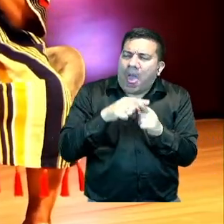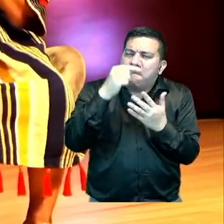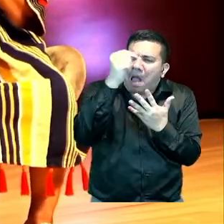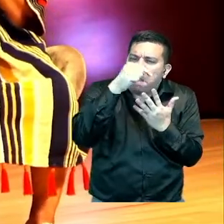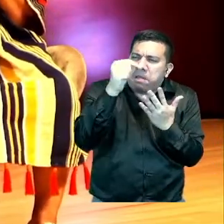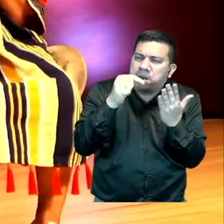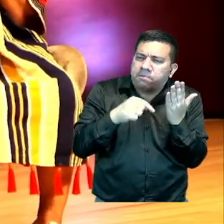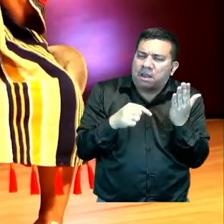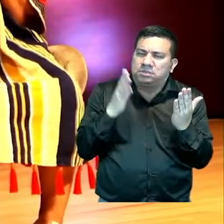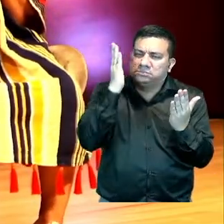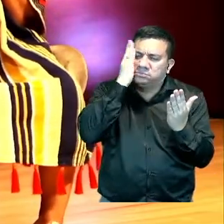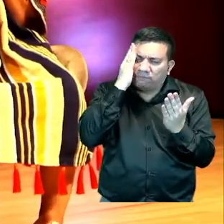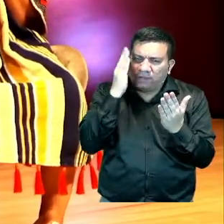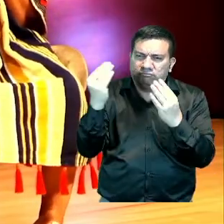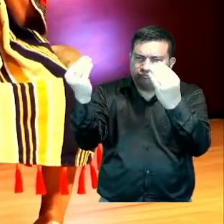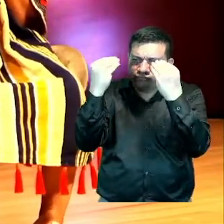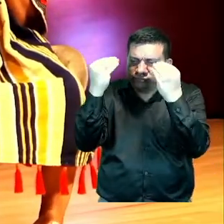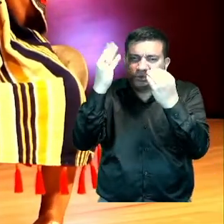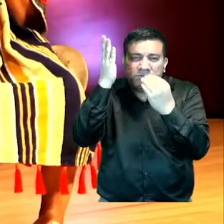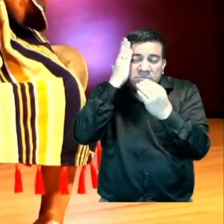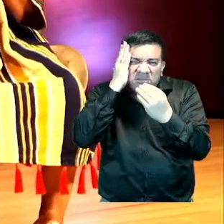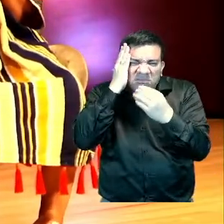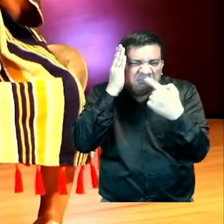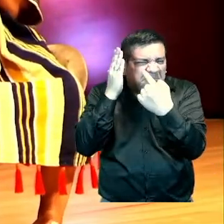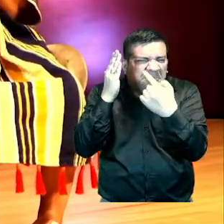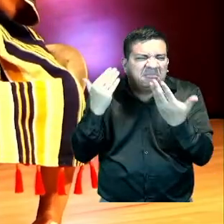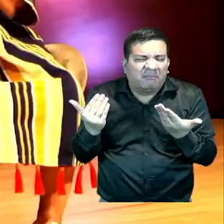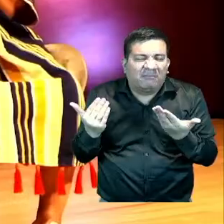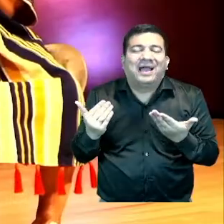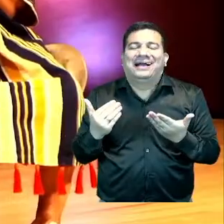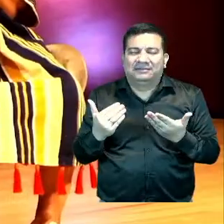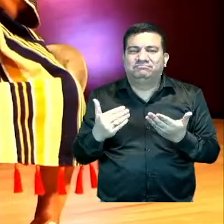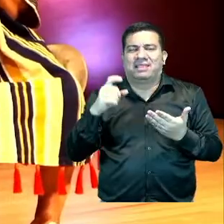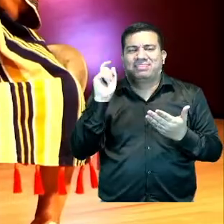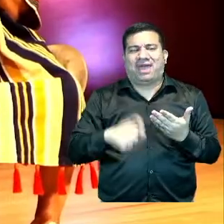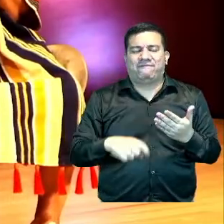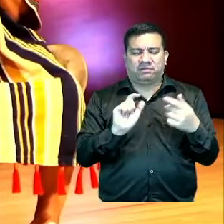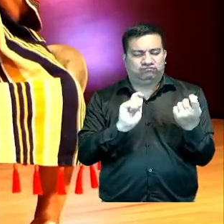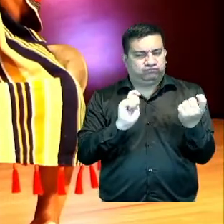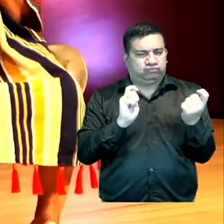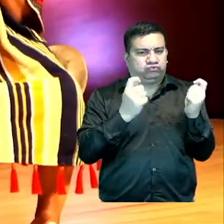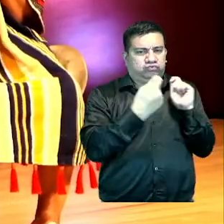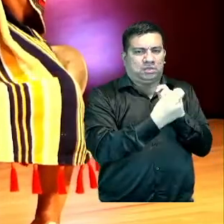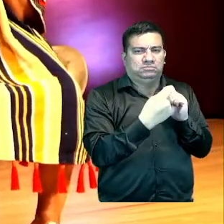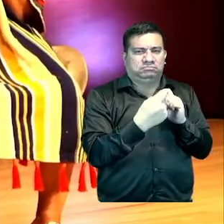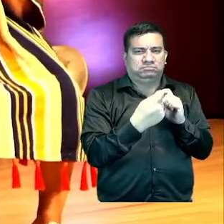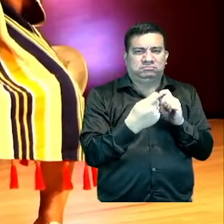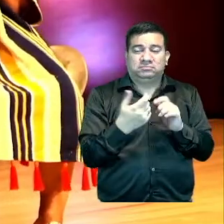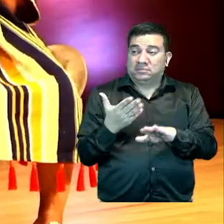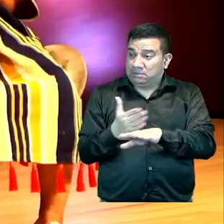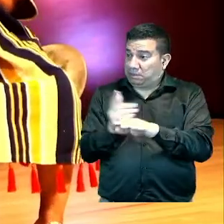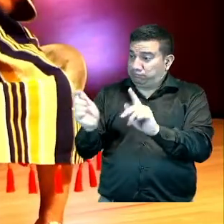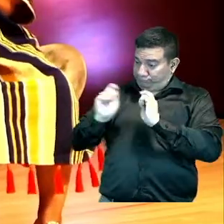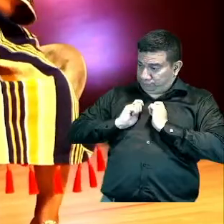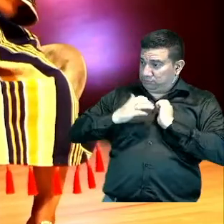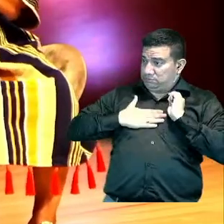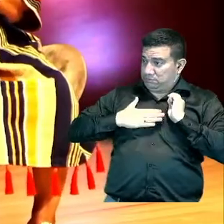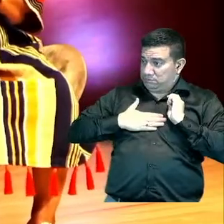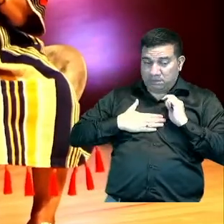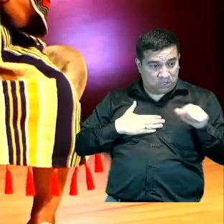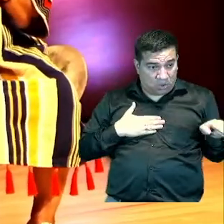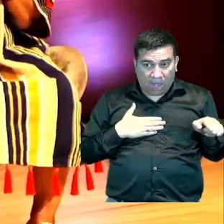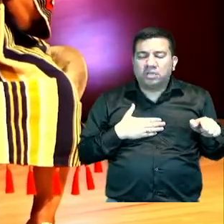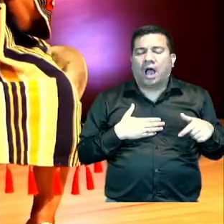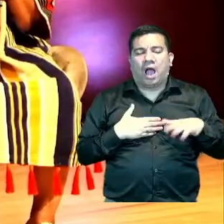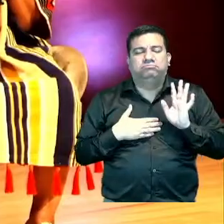live in, better than what we met it or how we met it. My grandmother